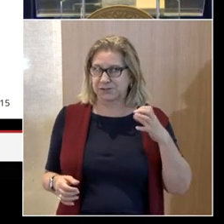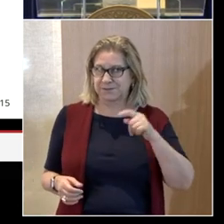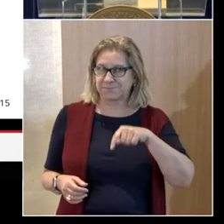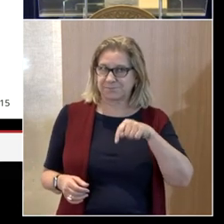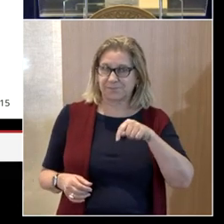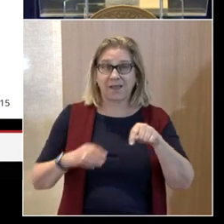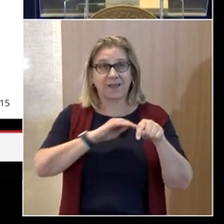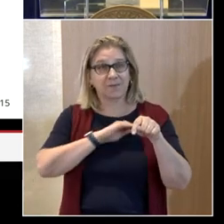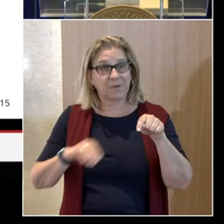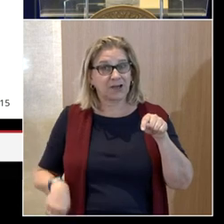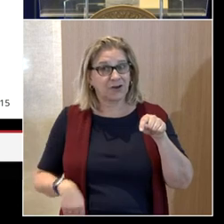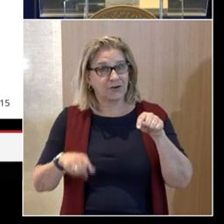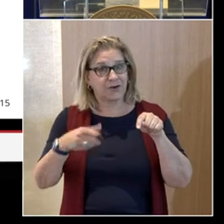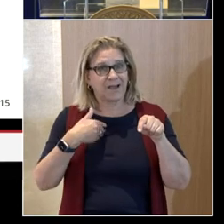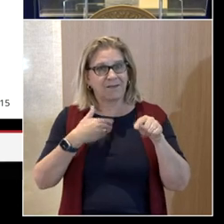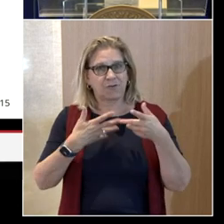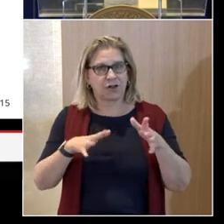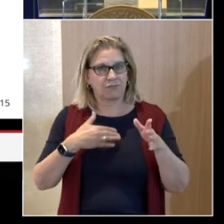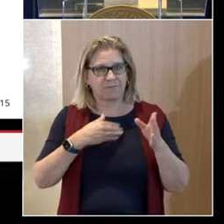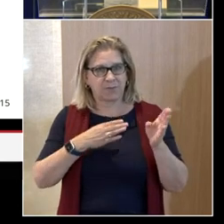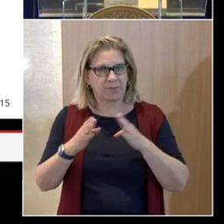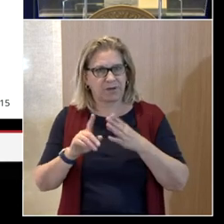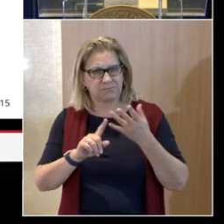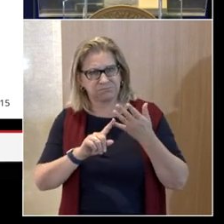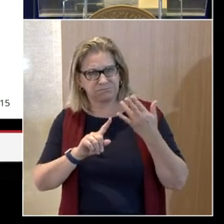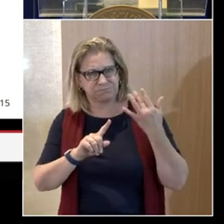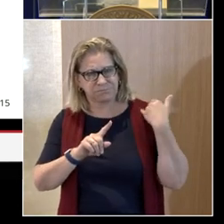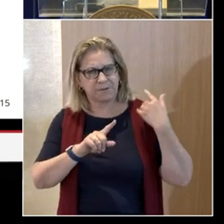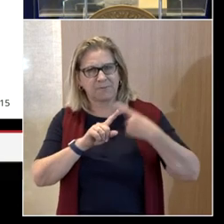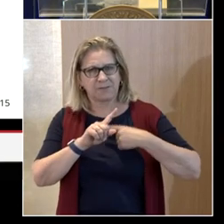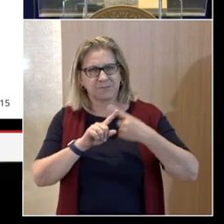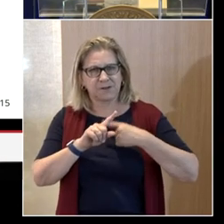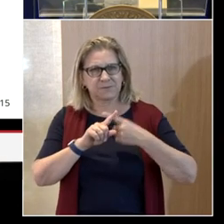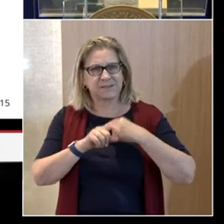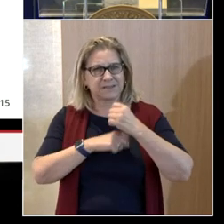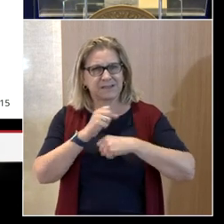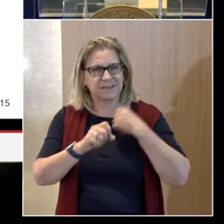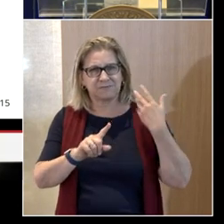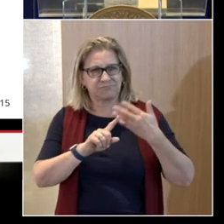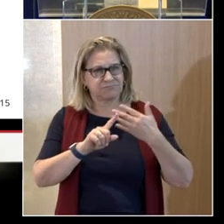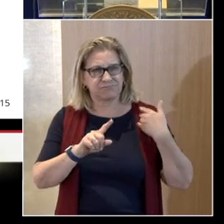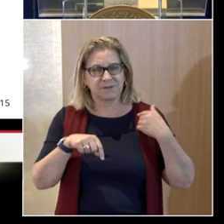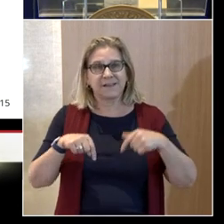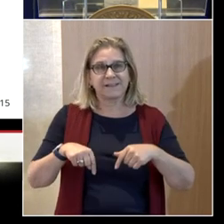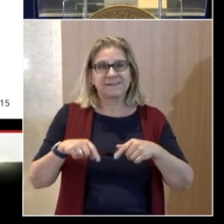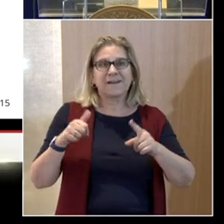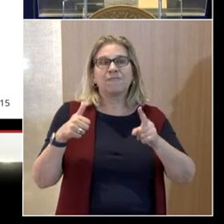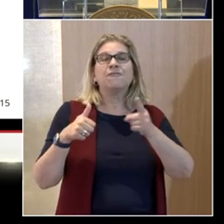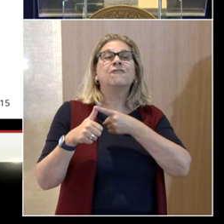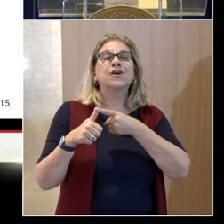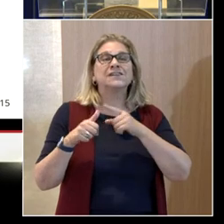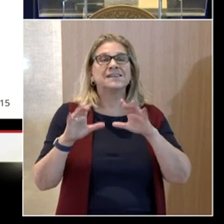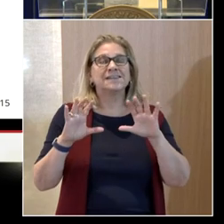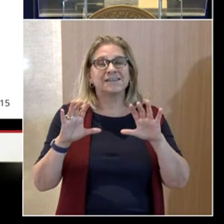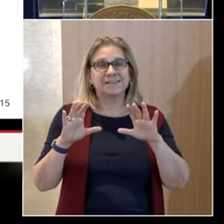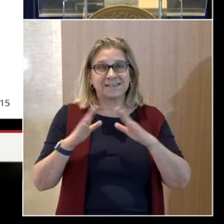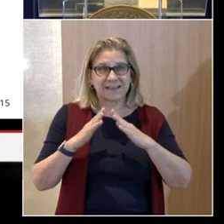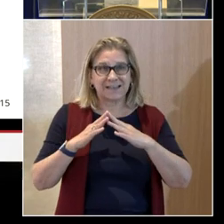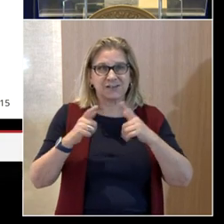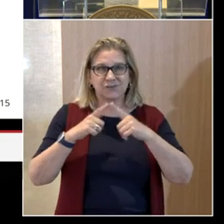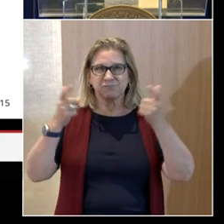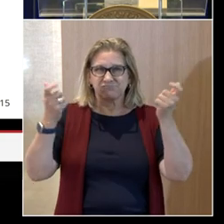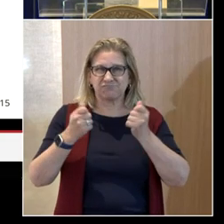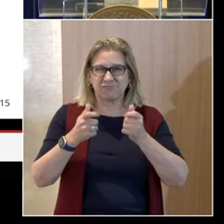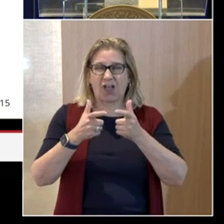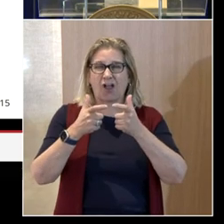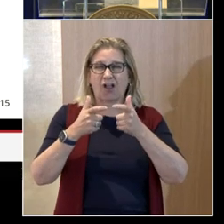months, years ago. And this is the first city to really bring a large group of people together to do this, to think and reimagine the future.